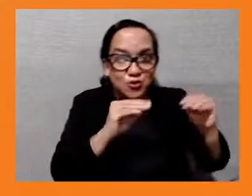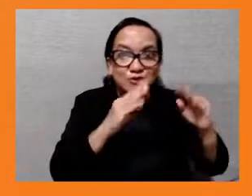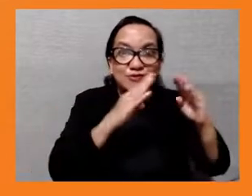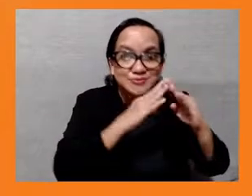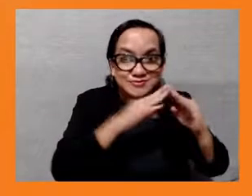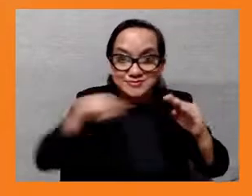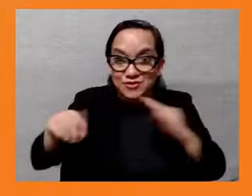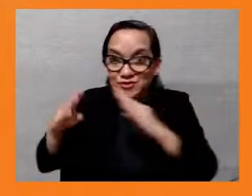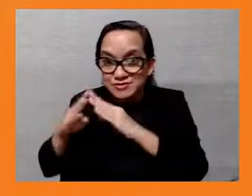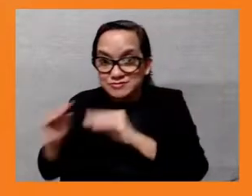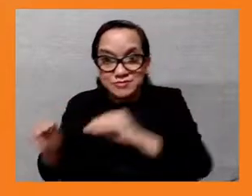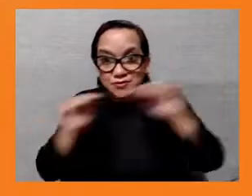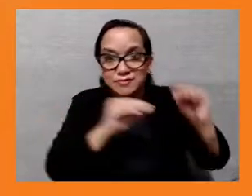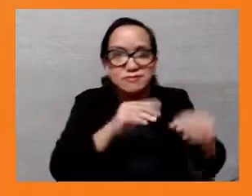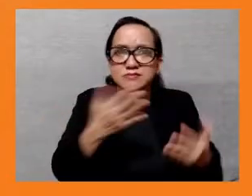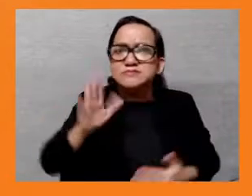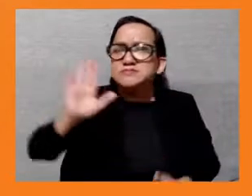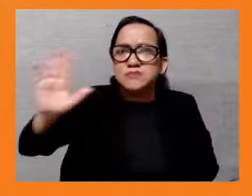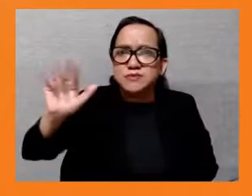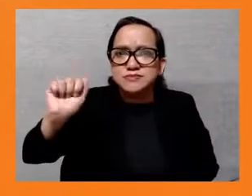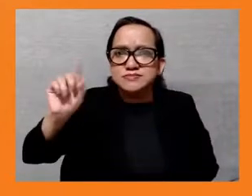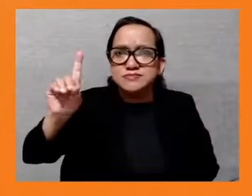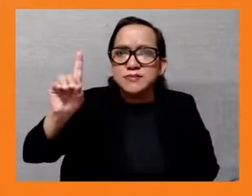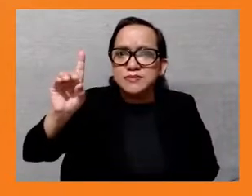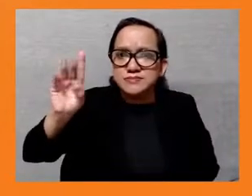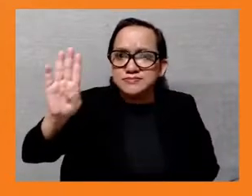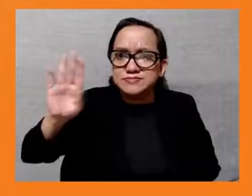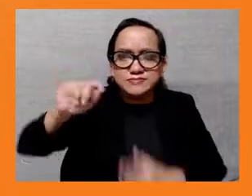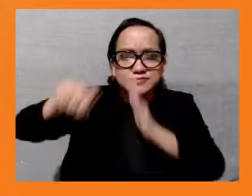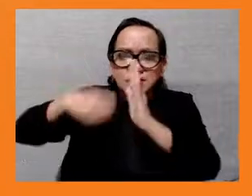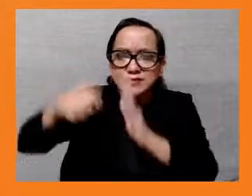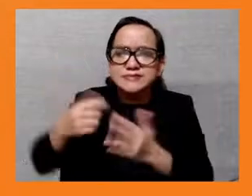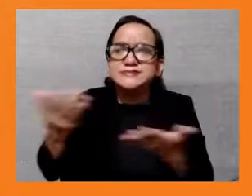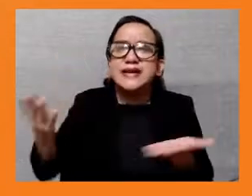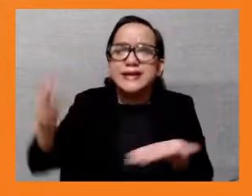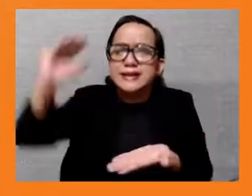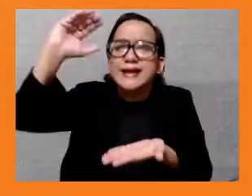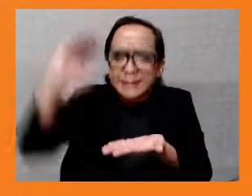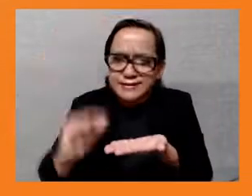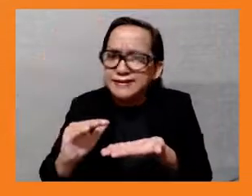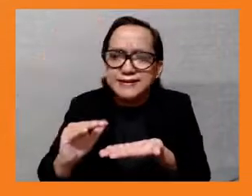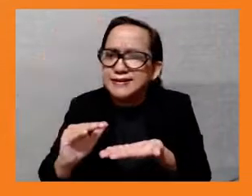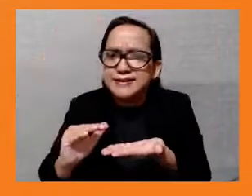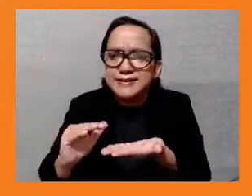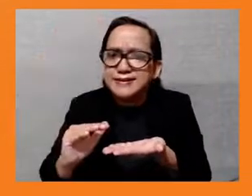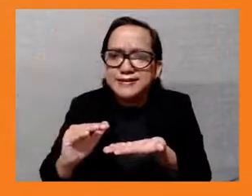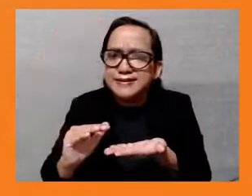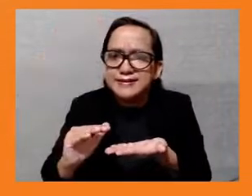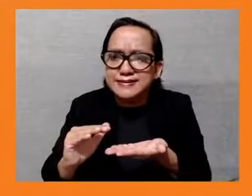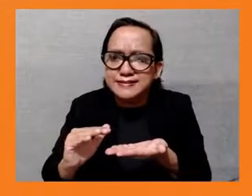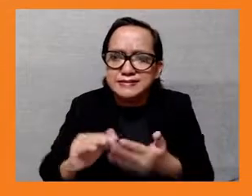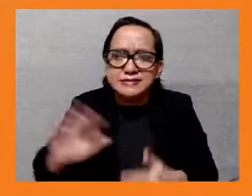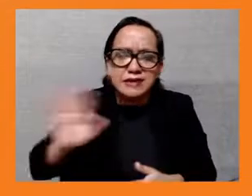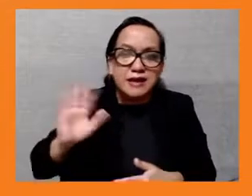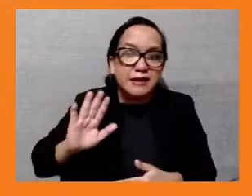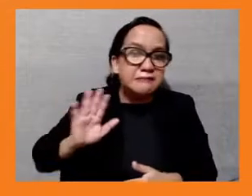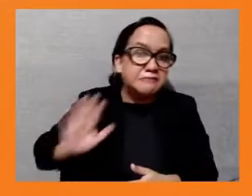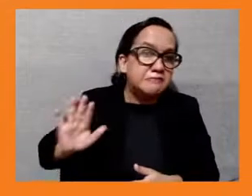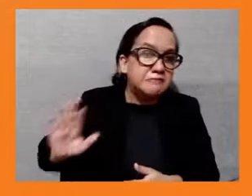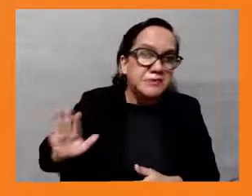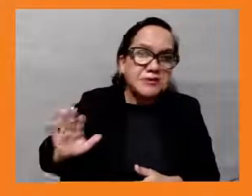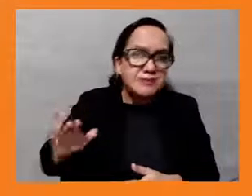already have legal agreements which require the implementation of the core labour standards. We do some due